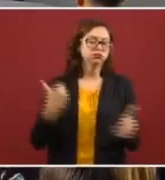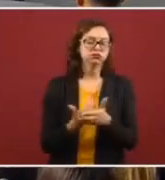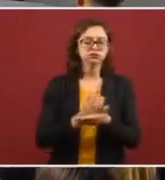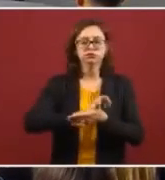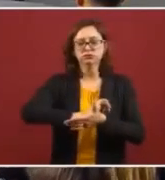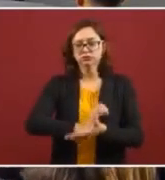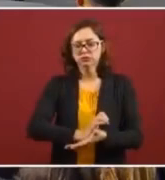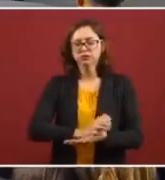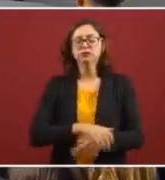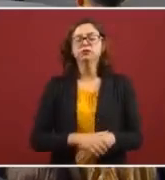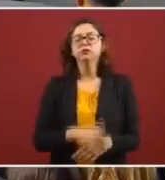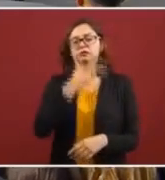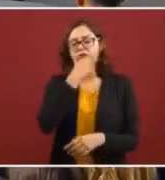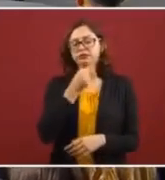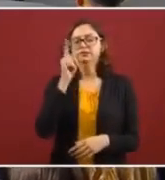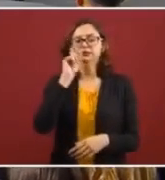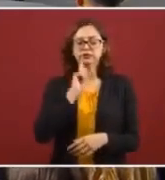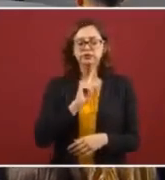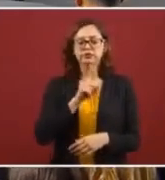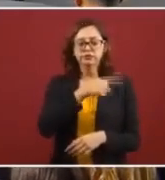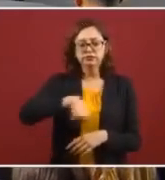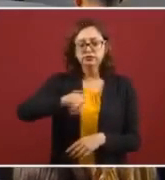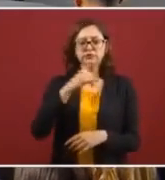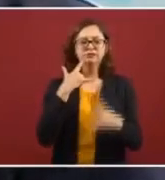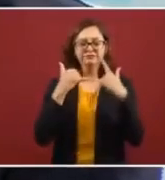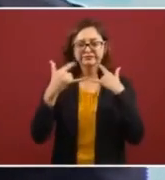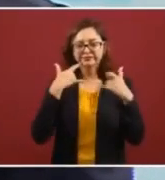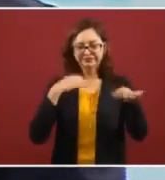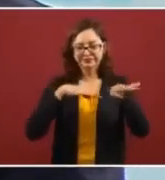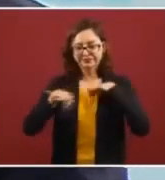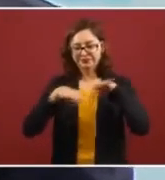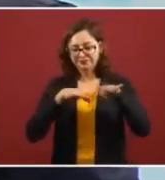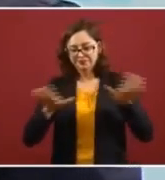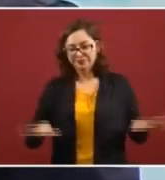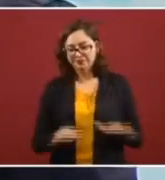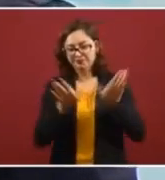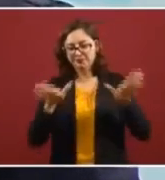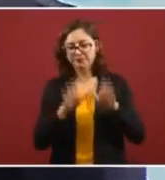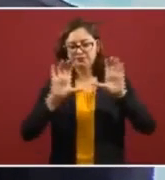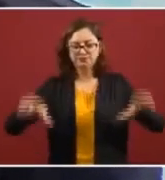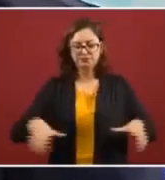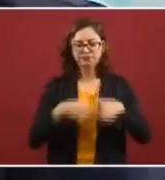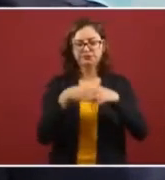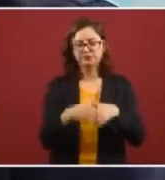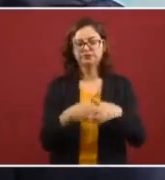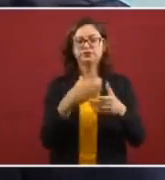and people that are usually margined or forgotten